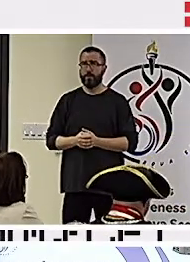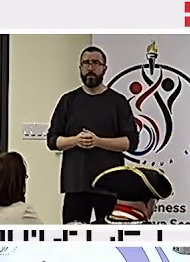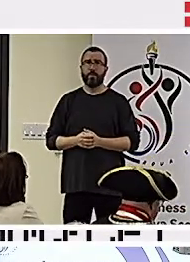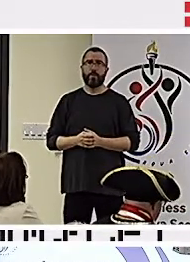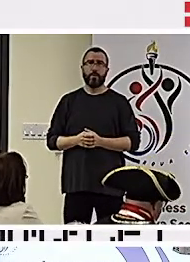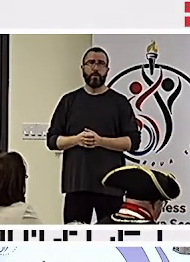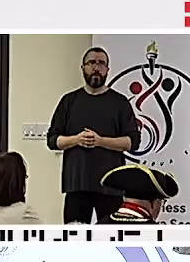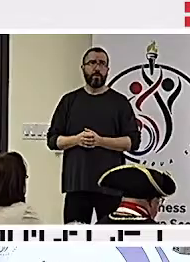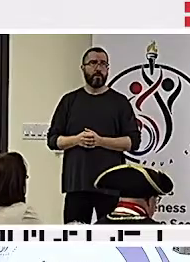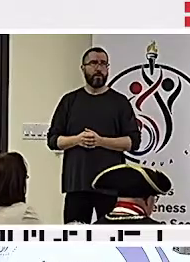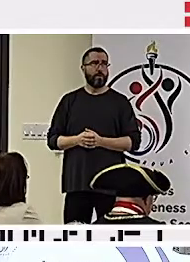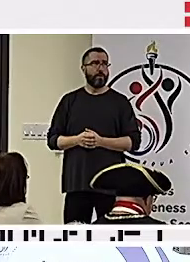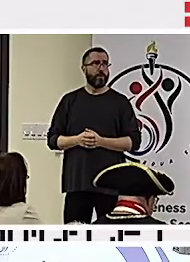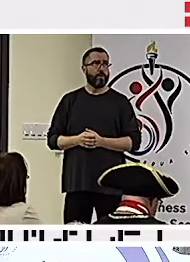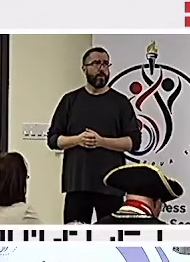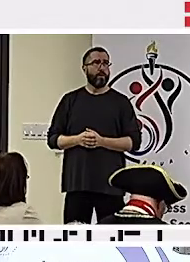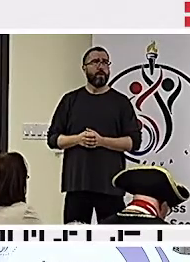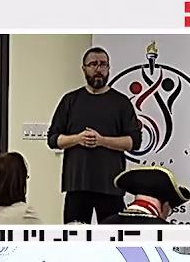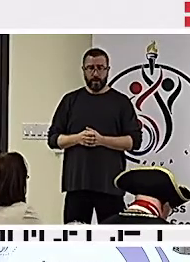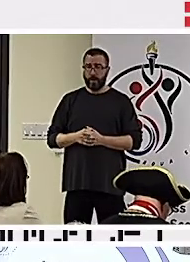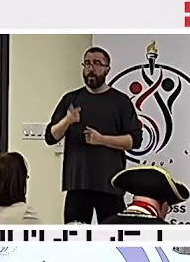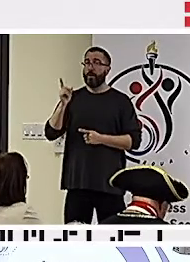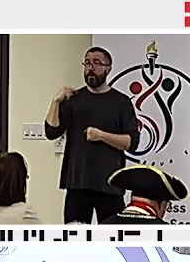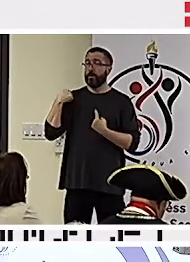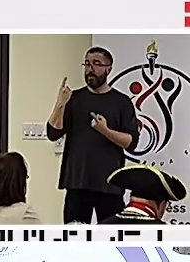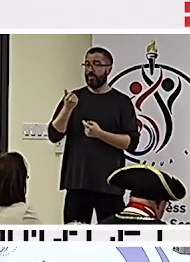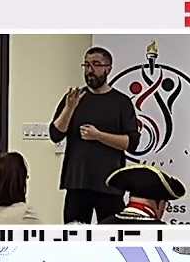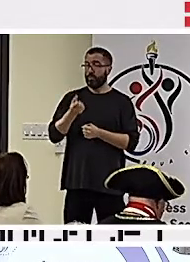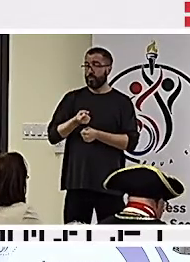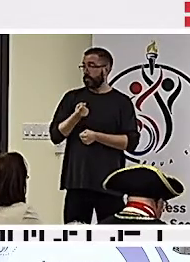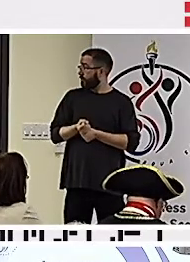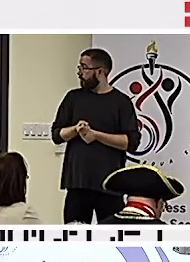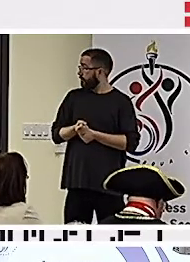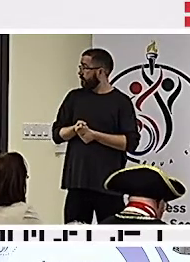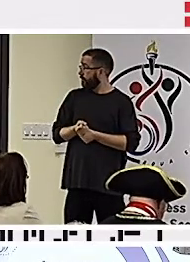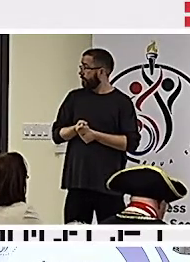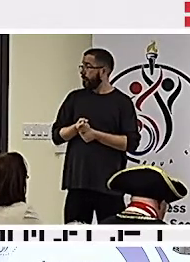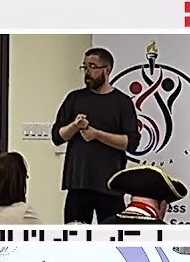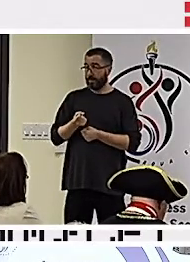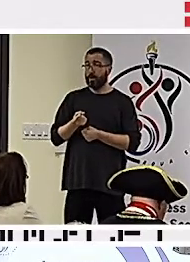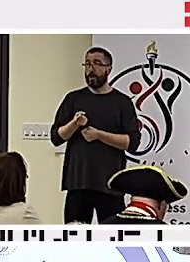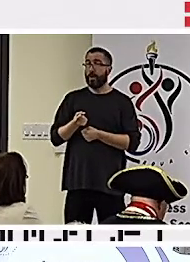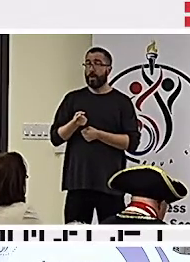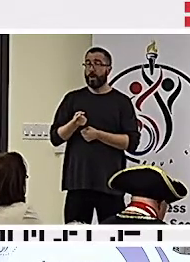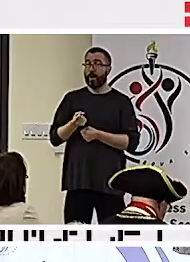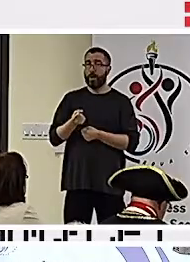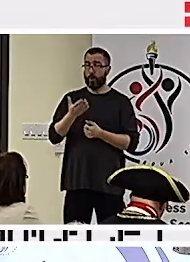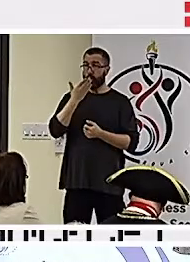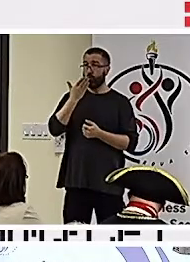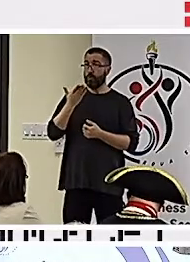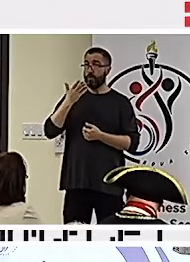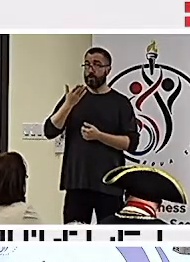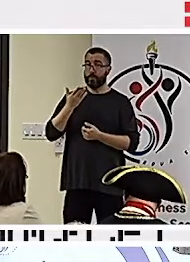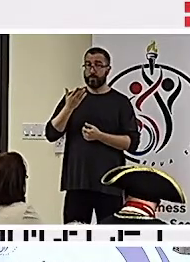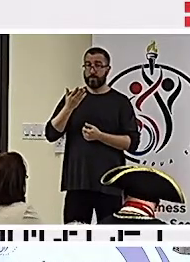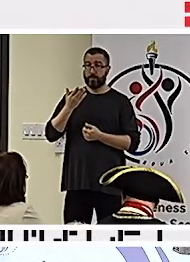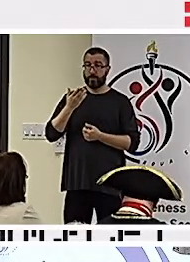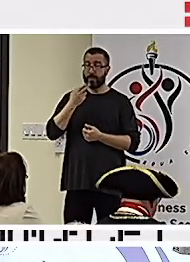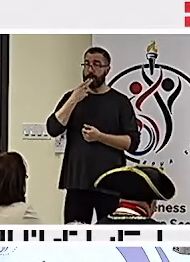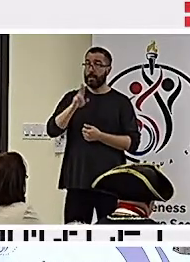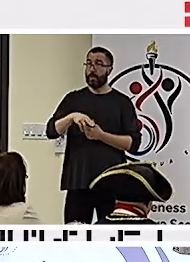the live streaming area. For the past few years, we have had the extreme good fortune of a